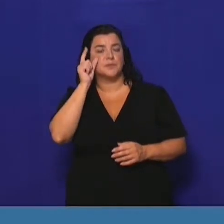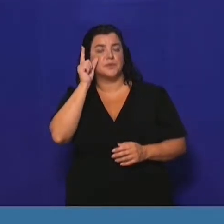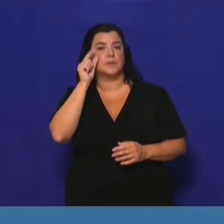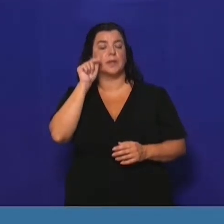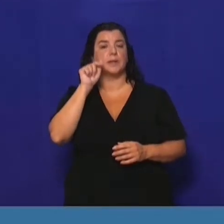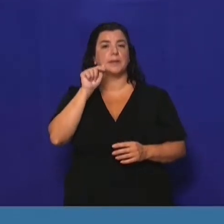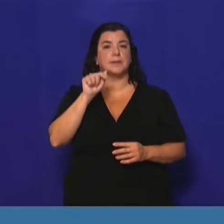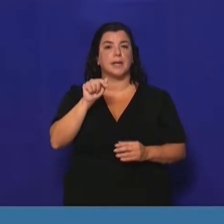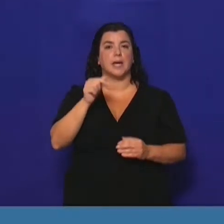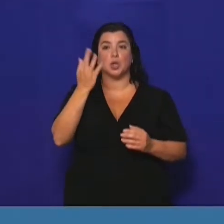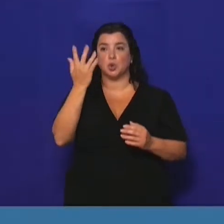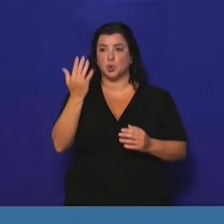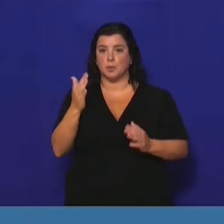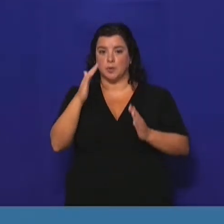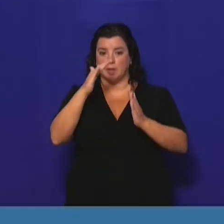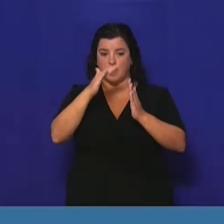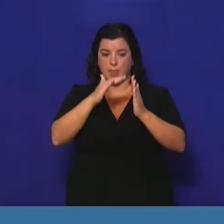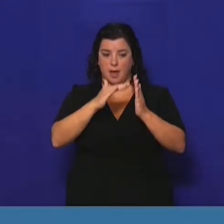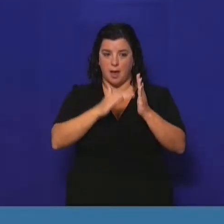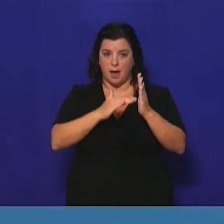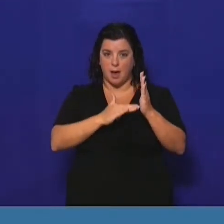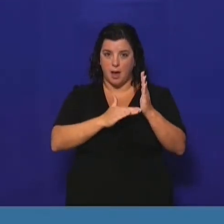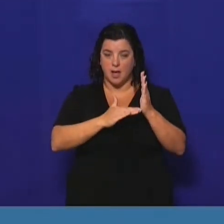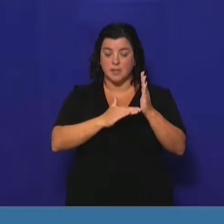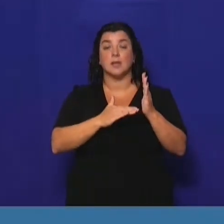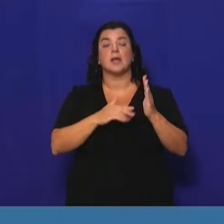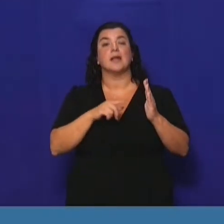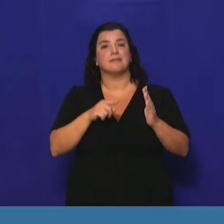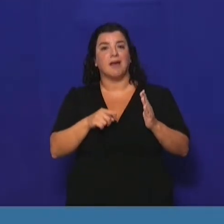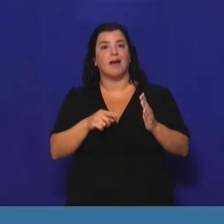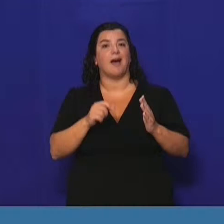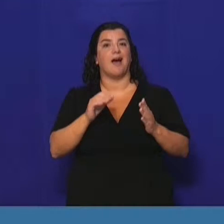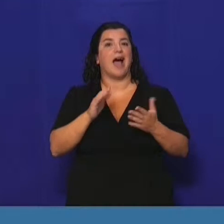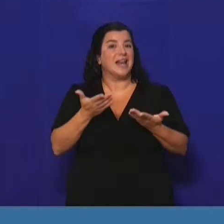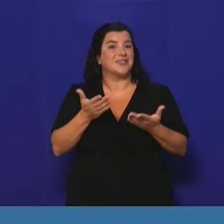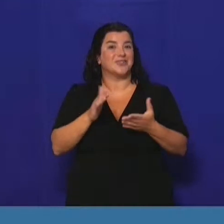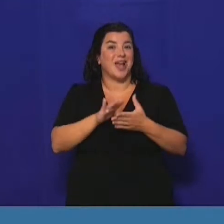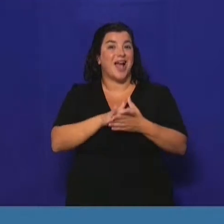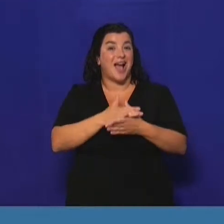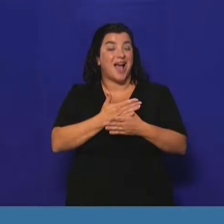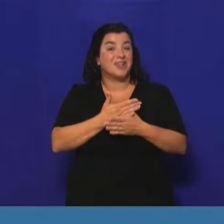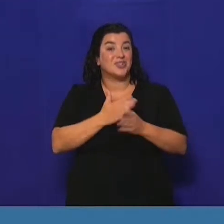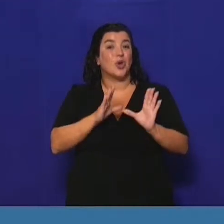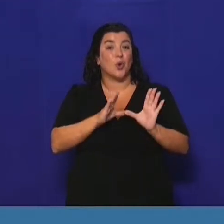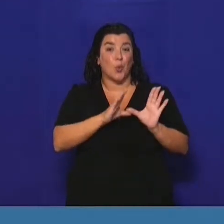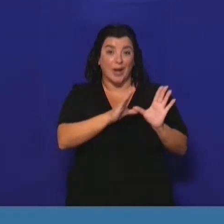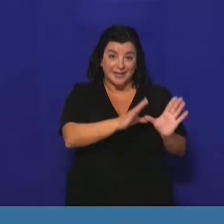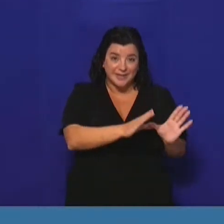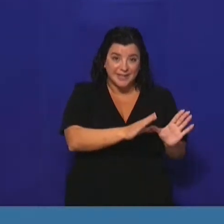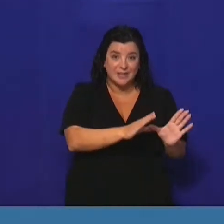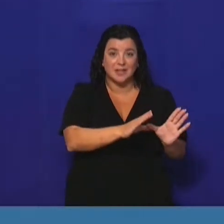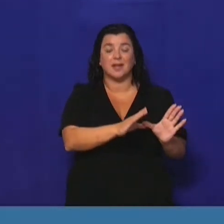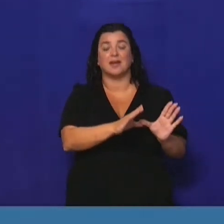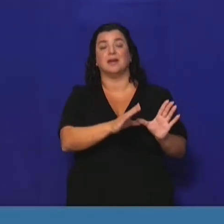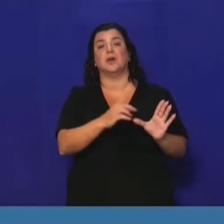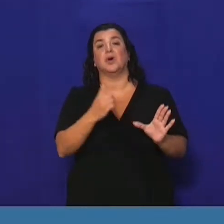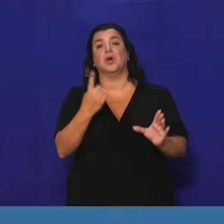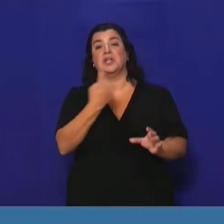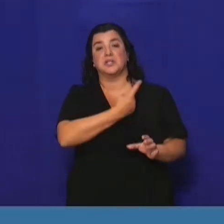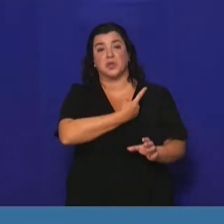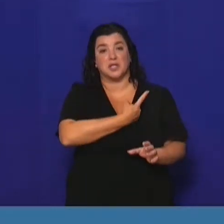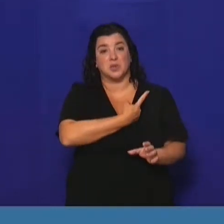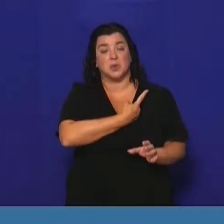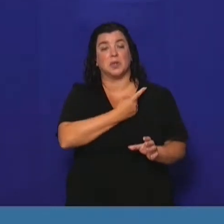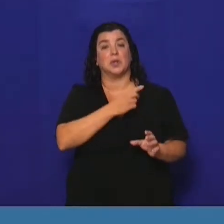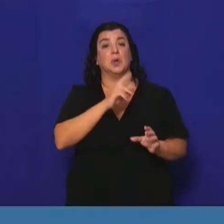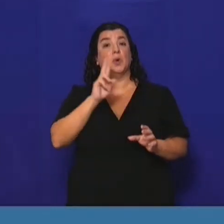jibdaw niżlin in-numru ta' każijiet ġodda sforz ta' miżuri kemm ta' kwarantina tal-każijiet u iżolazzjoni wkoll li